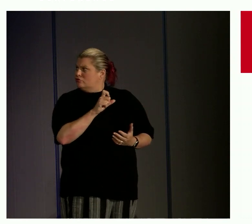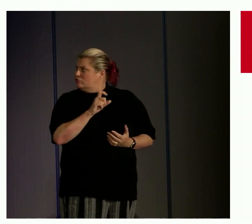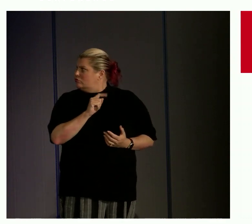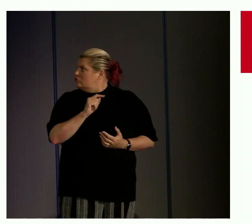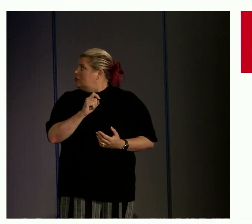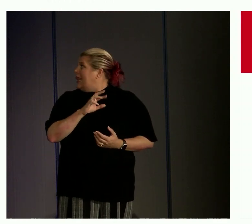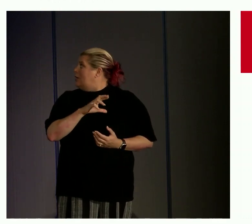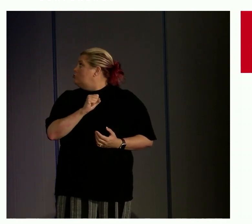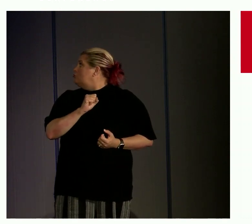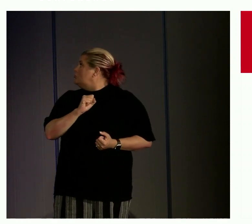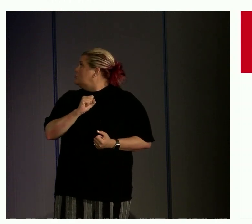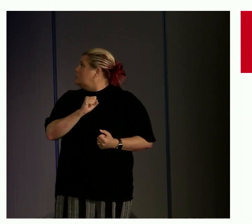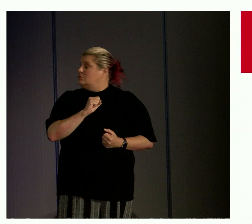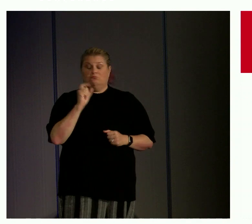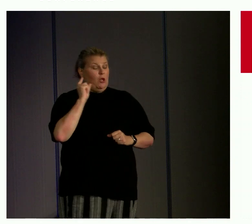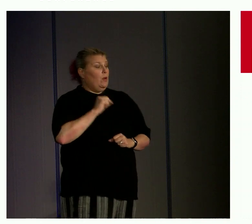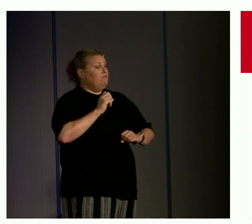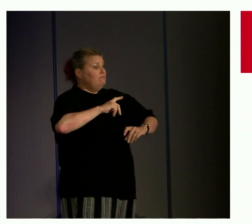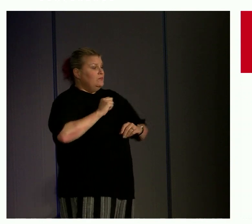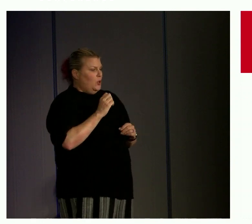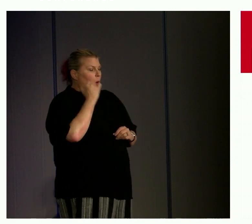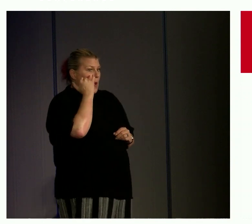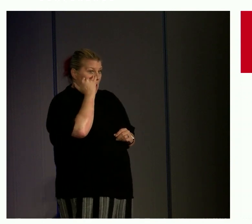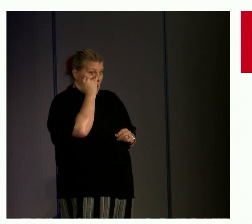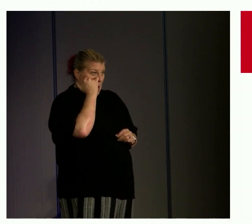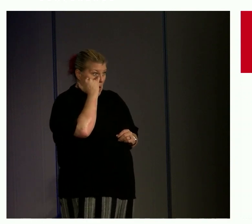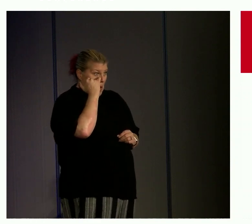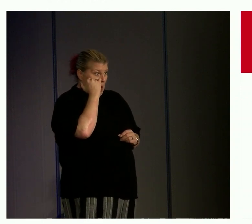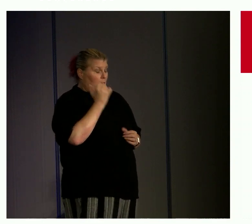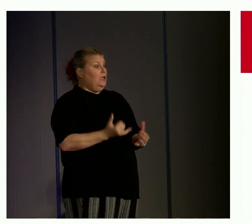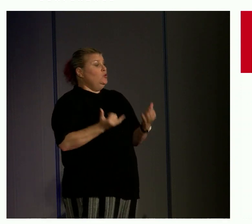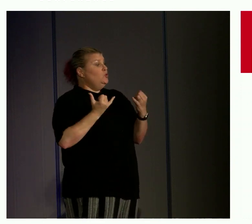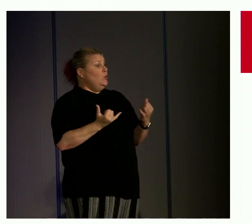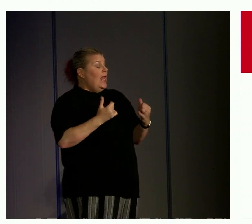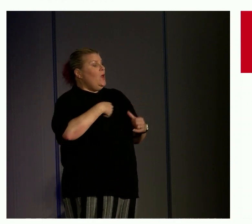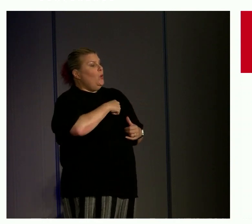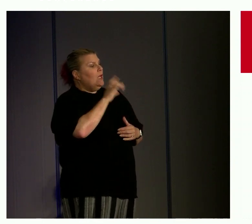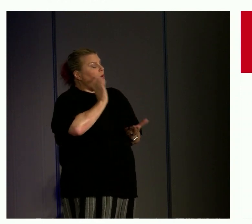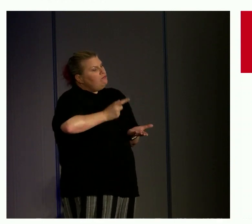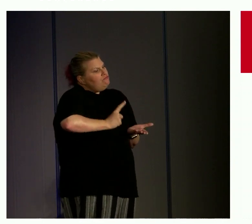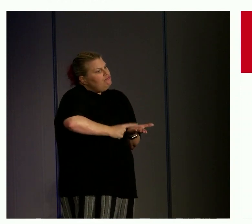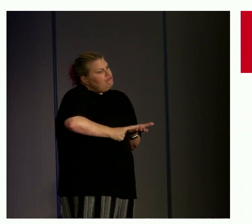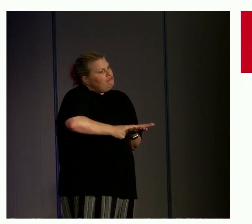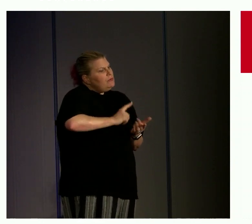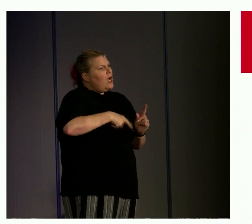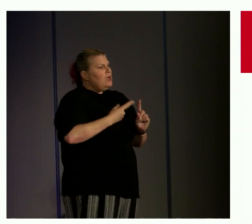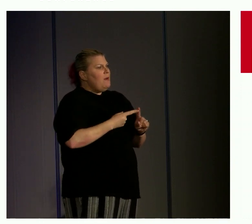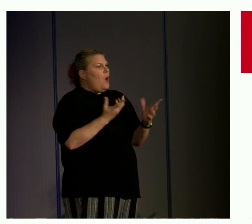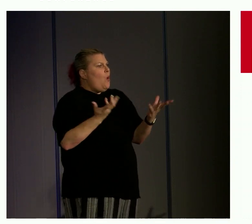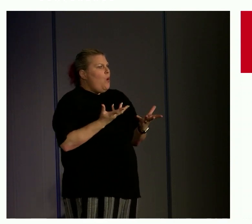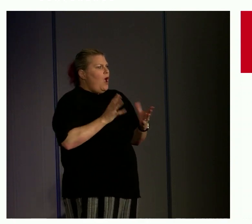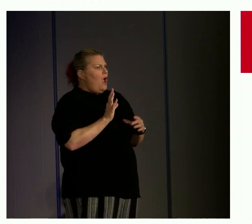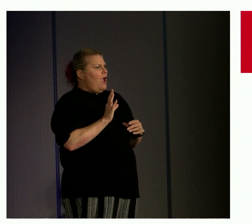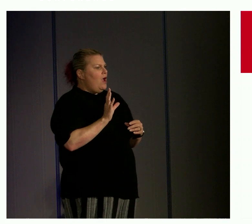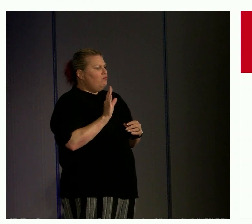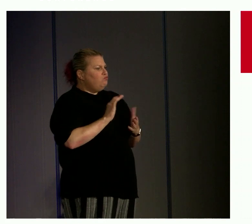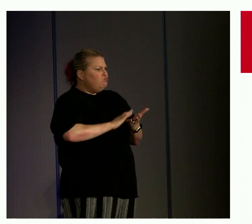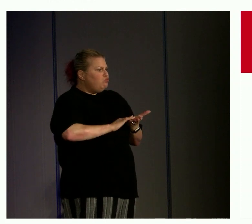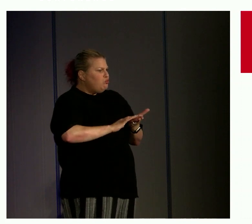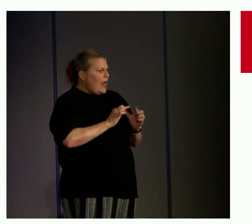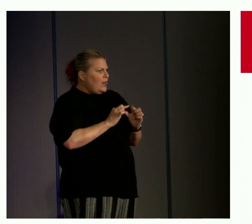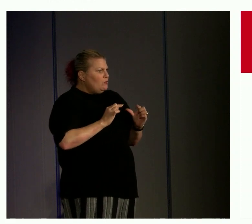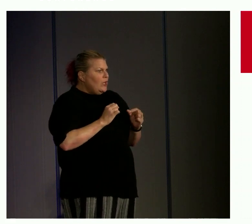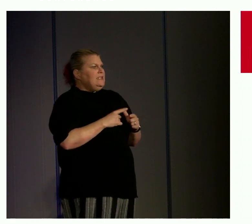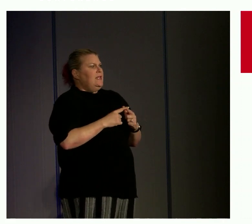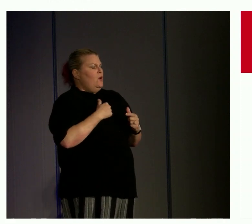Okay. So, today, we will talk about what are LEGO Braille Bricks, and then we have 2